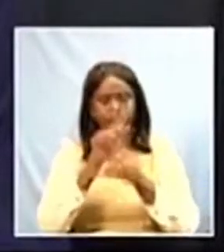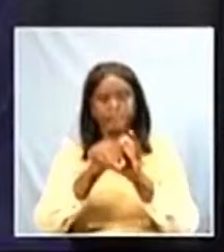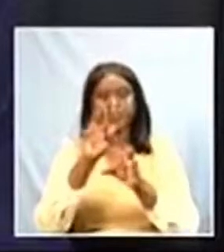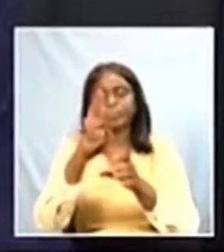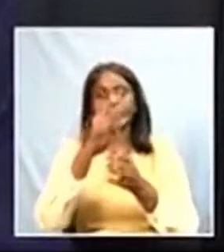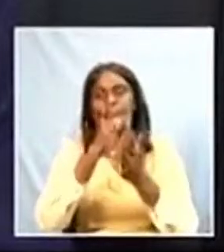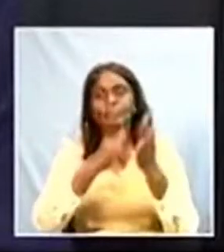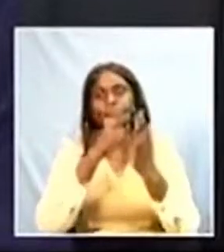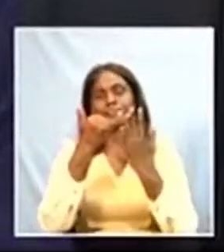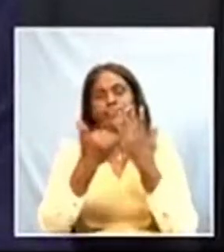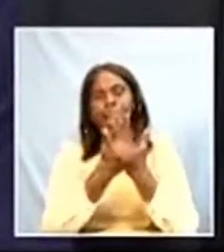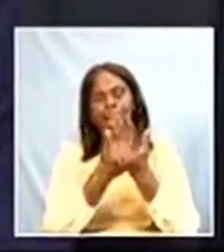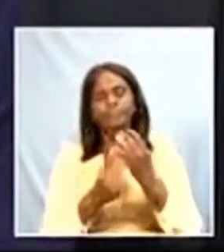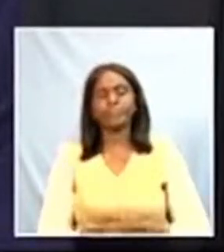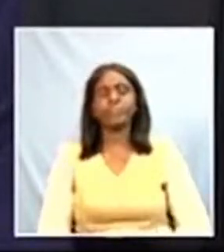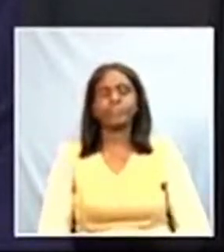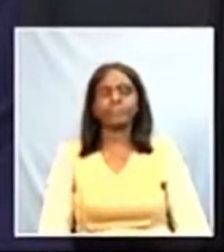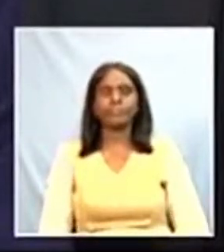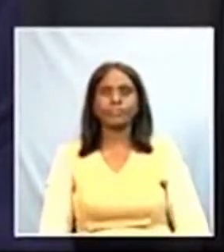July.